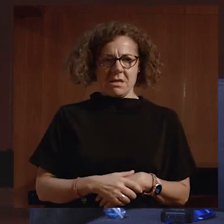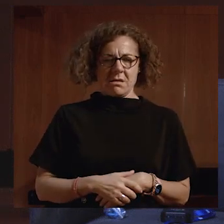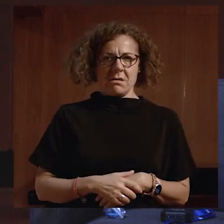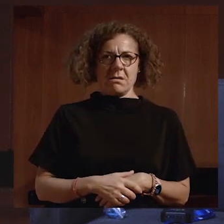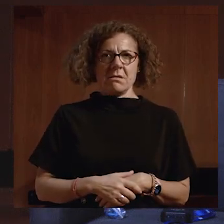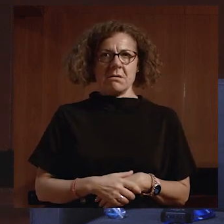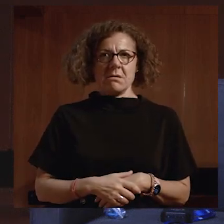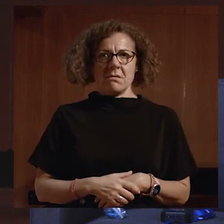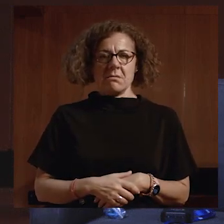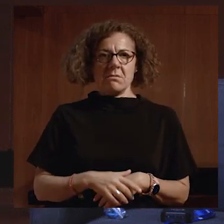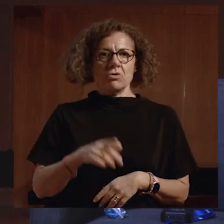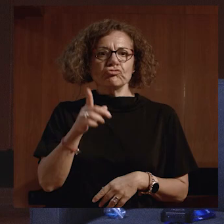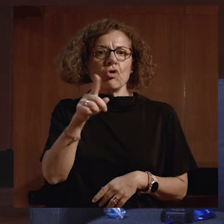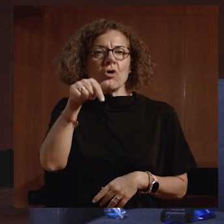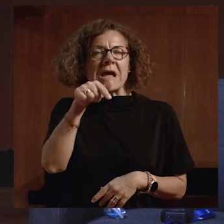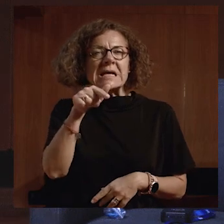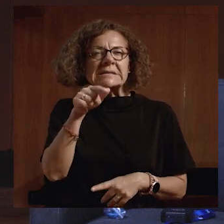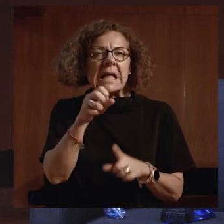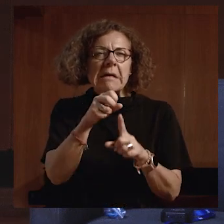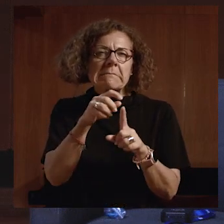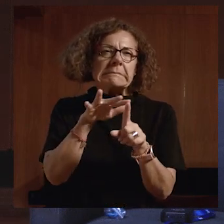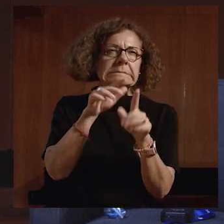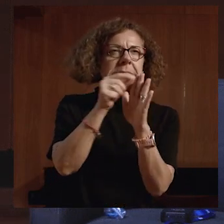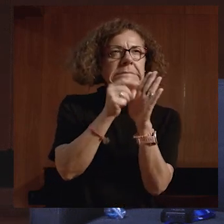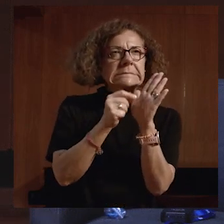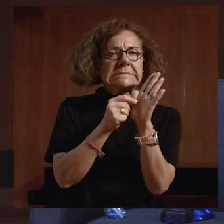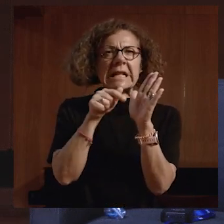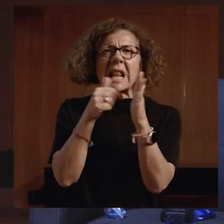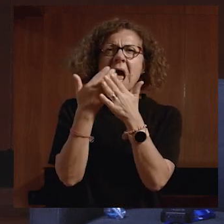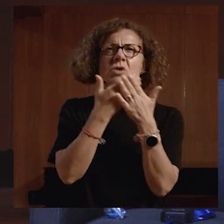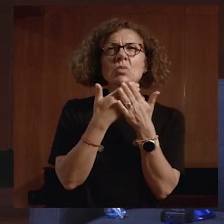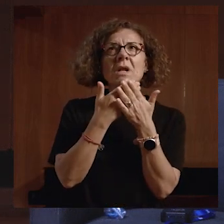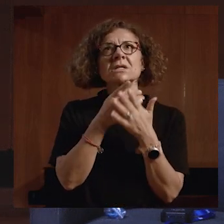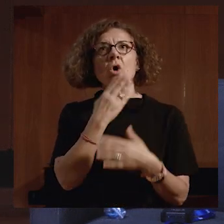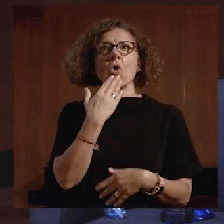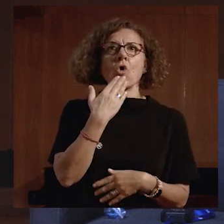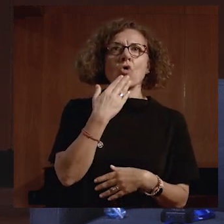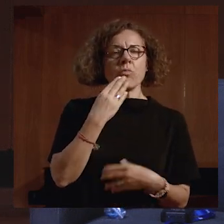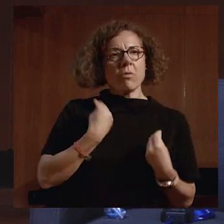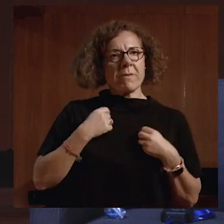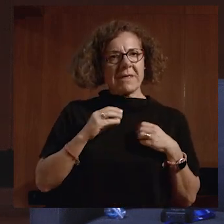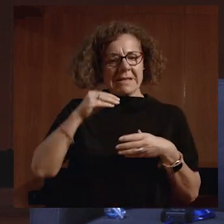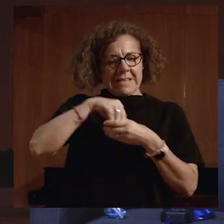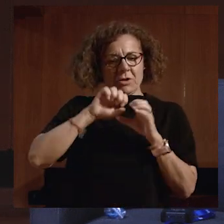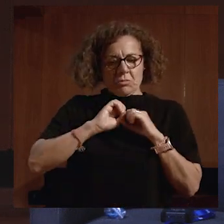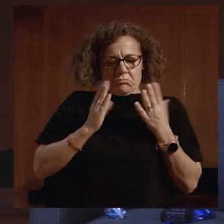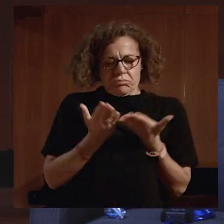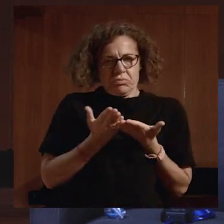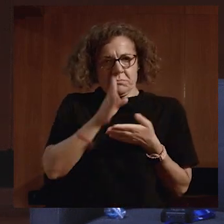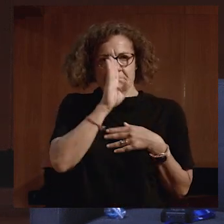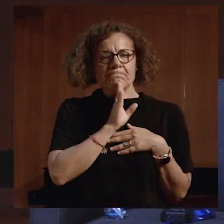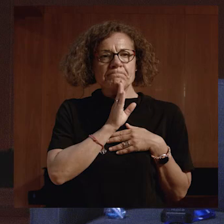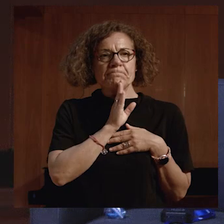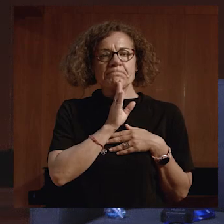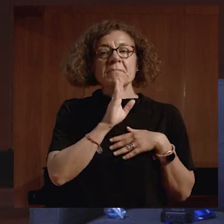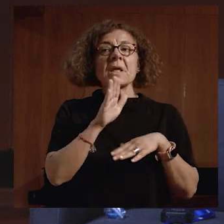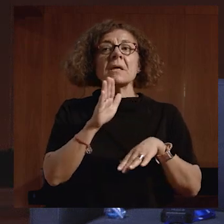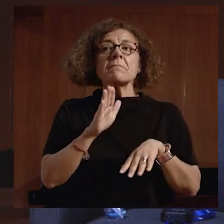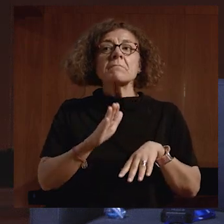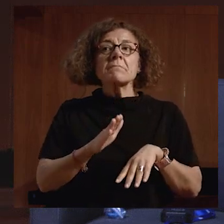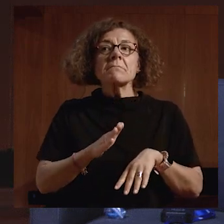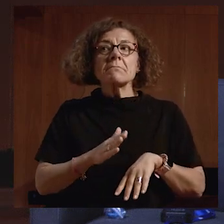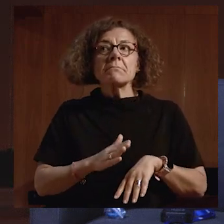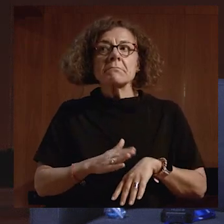of the school, the little bubble that you're existing in. Also, for those of you who maybe aren't have already realized, you